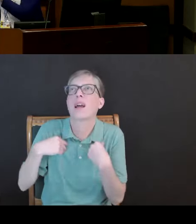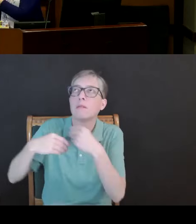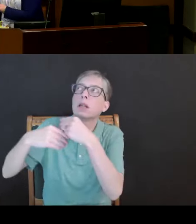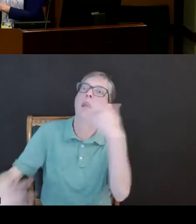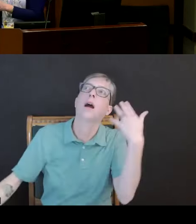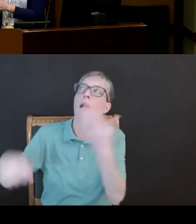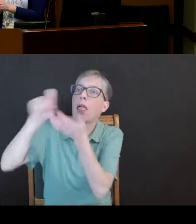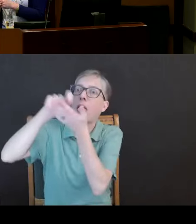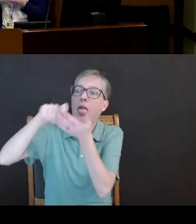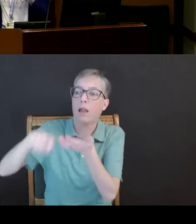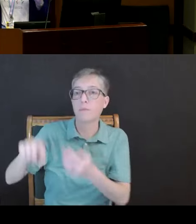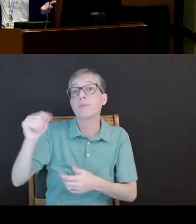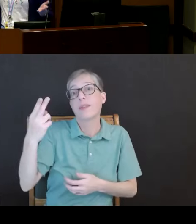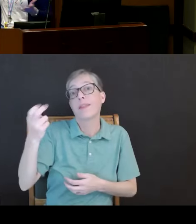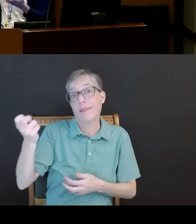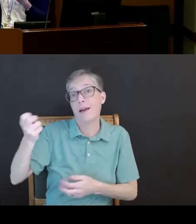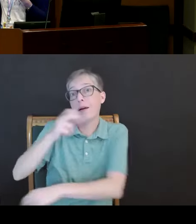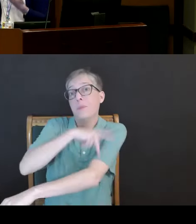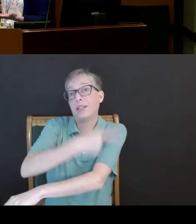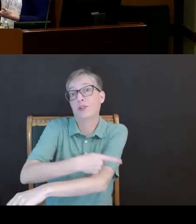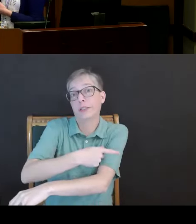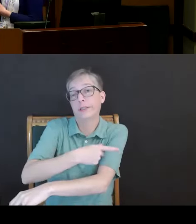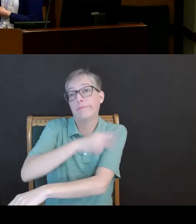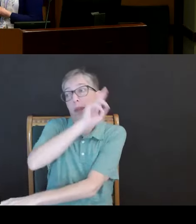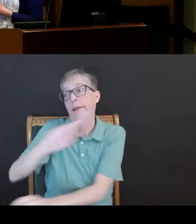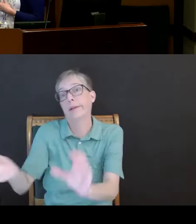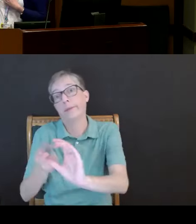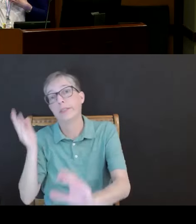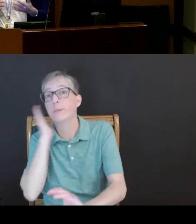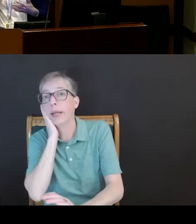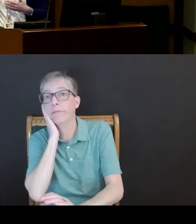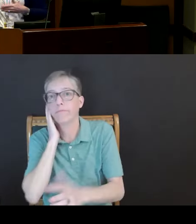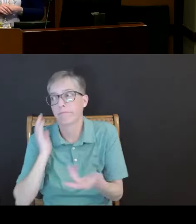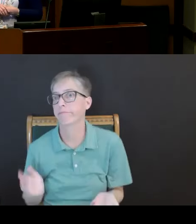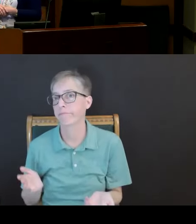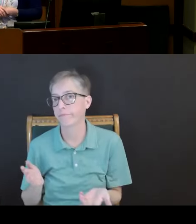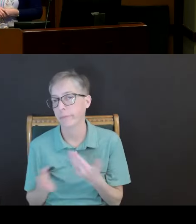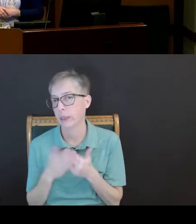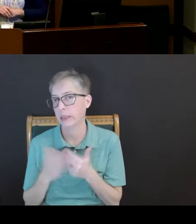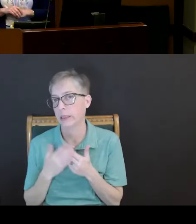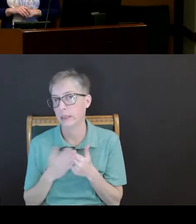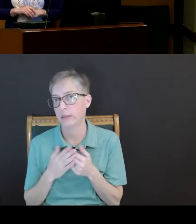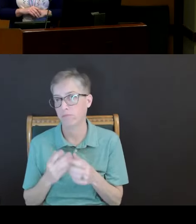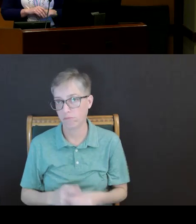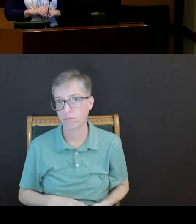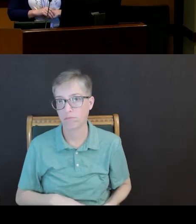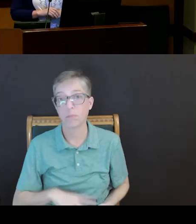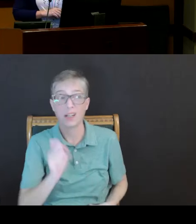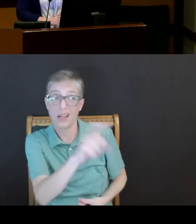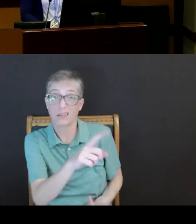patient went to bed. It's smooth. We're not going to misgender somebody, but having that dialogue with an individual is really